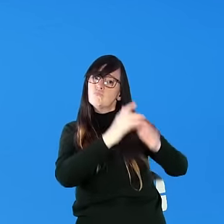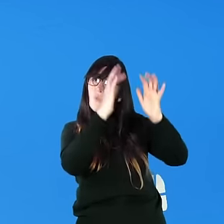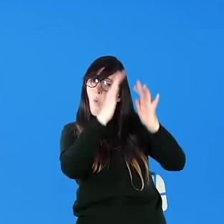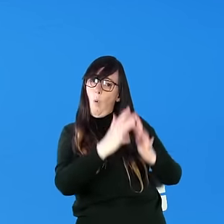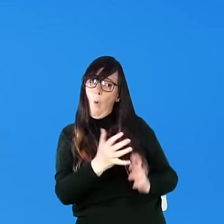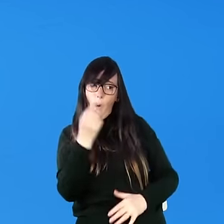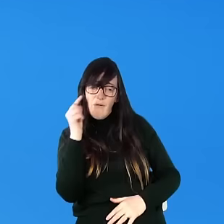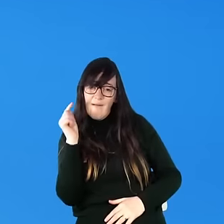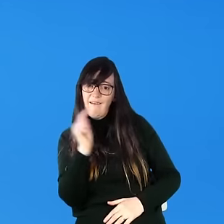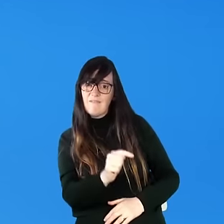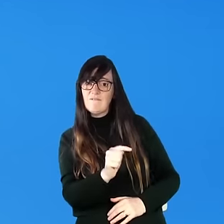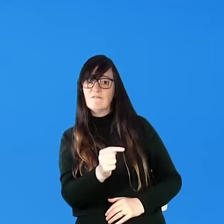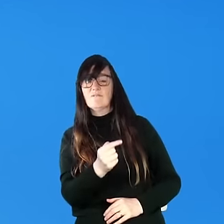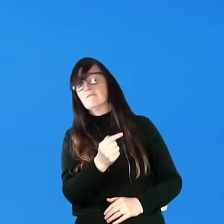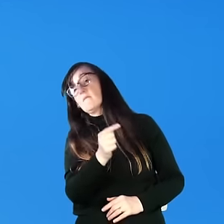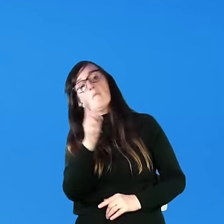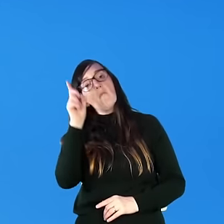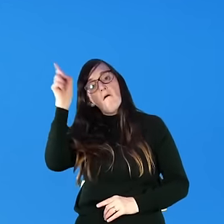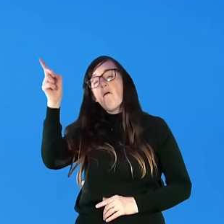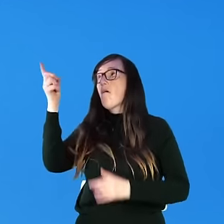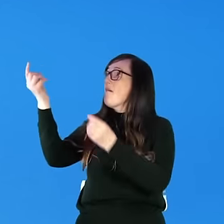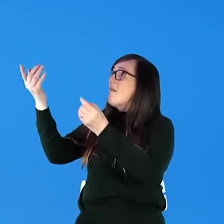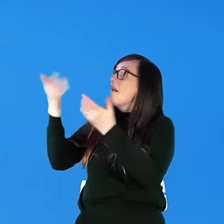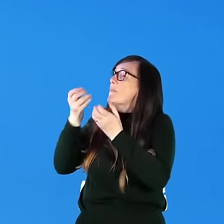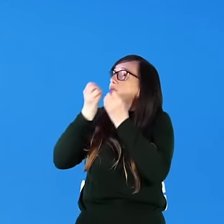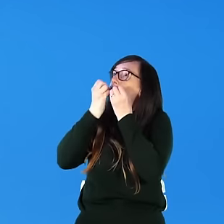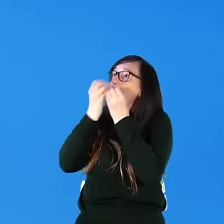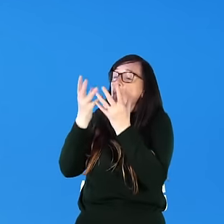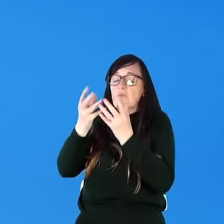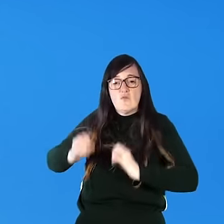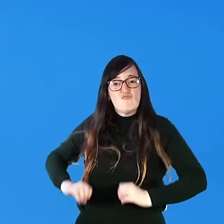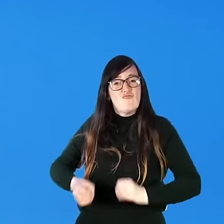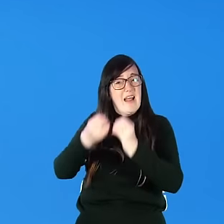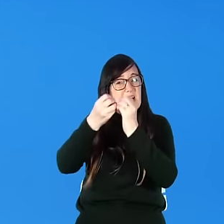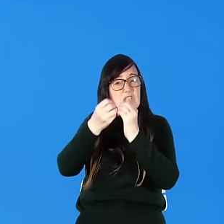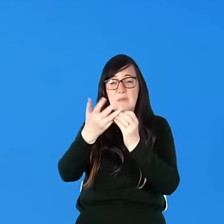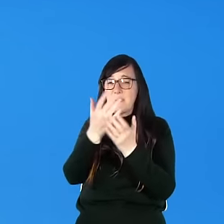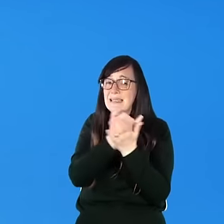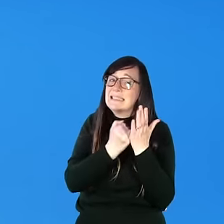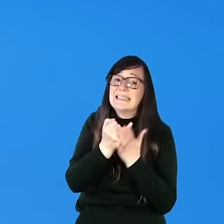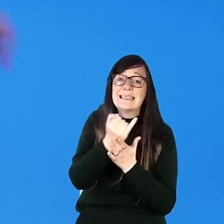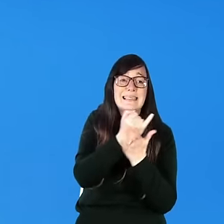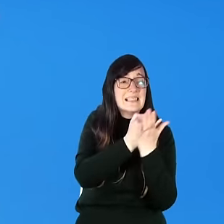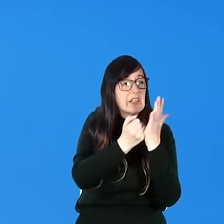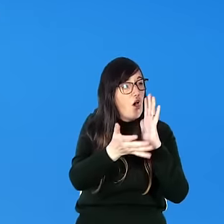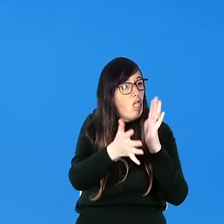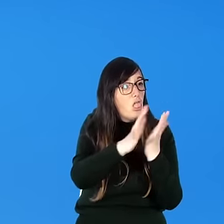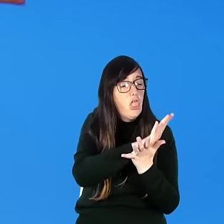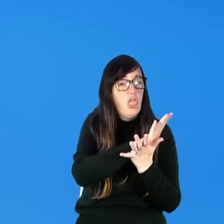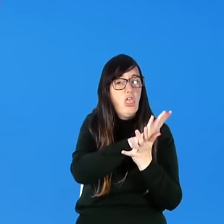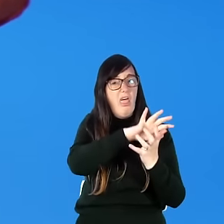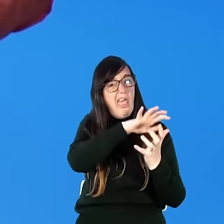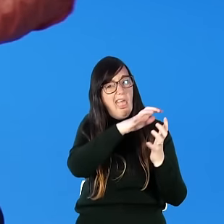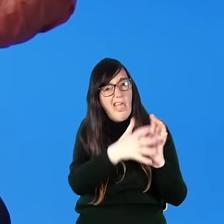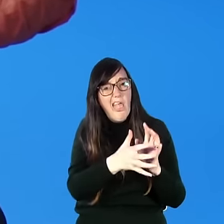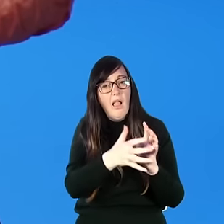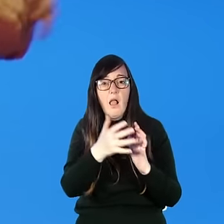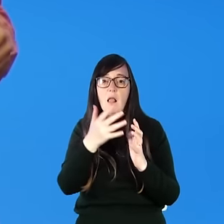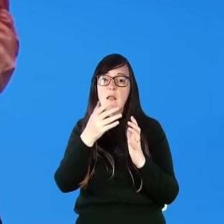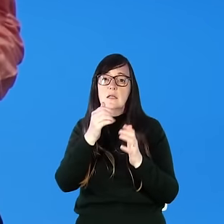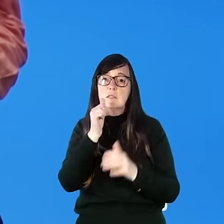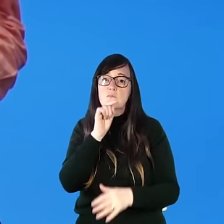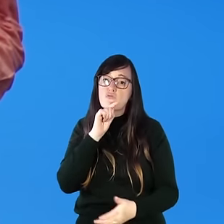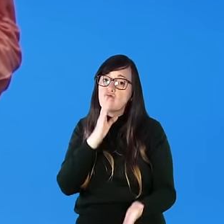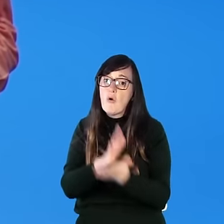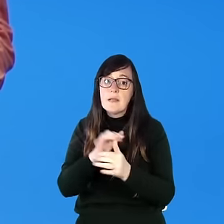And the God who gave us this beautiful creation that has been marred by human sin so much, he has promised an even better one to